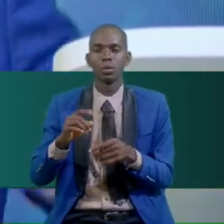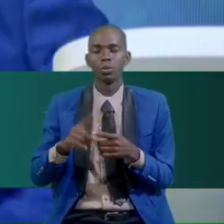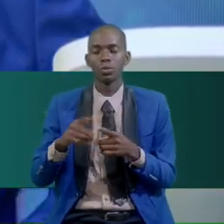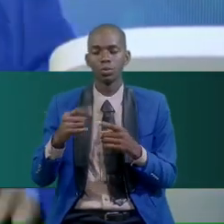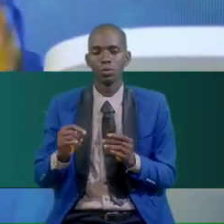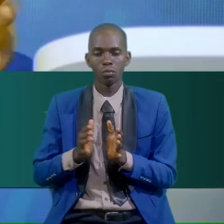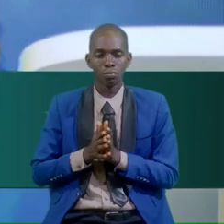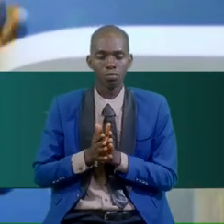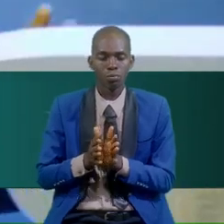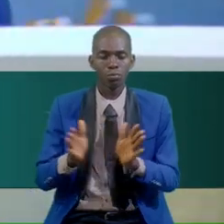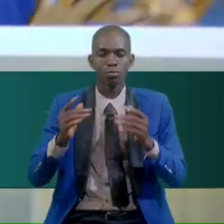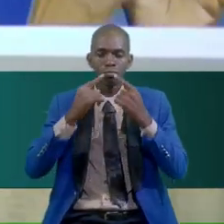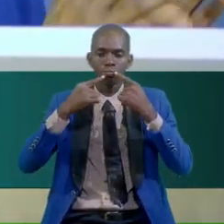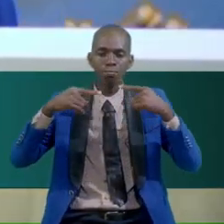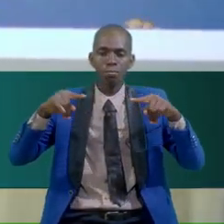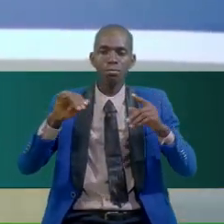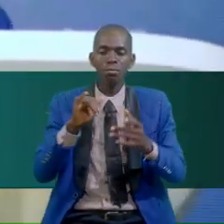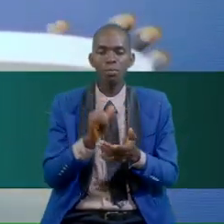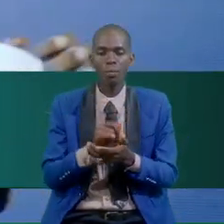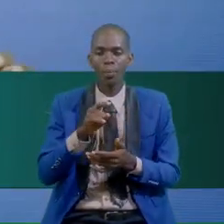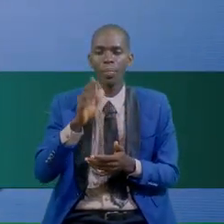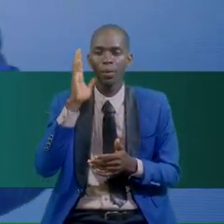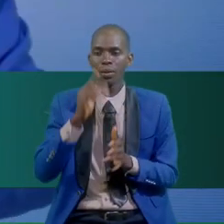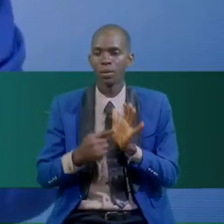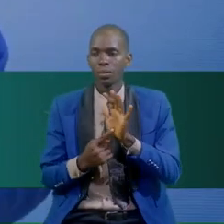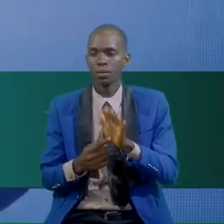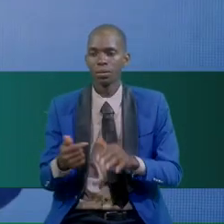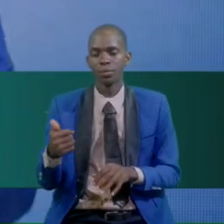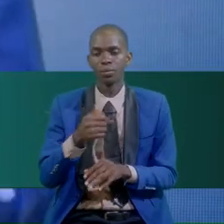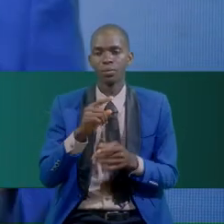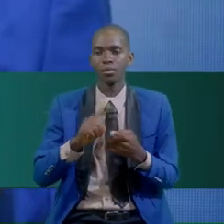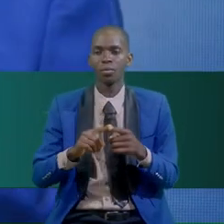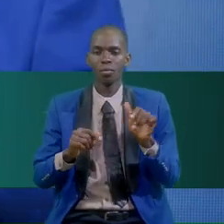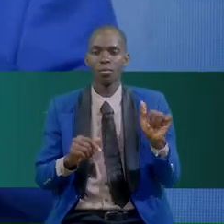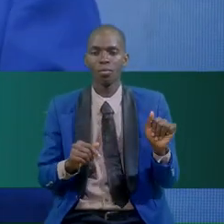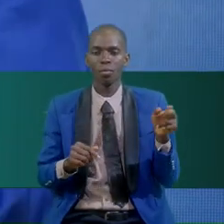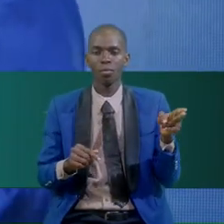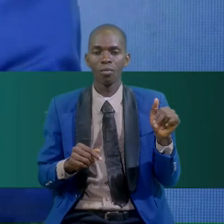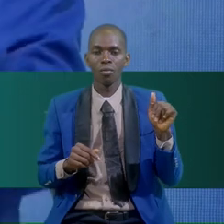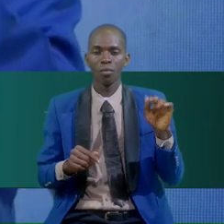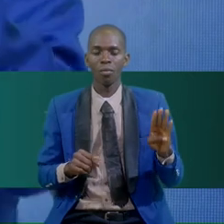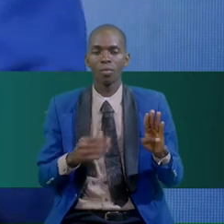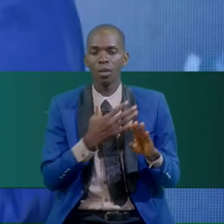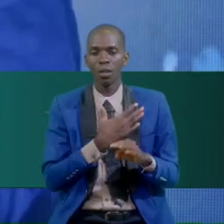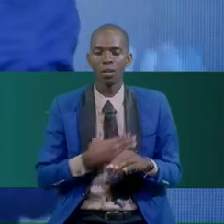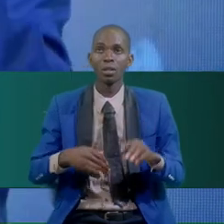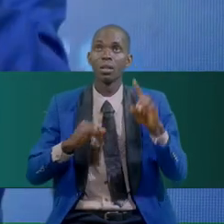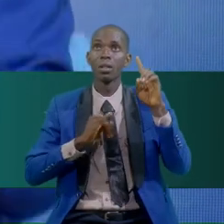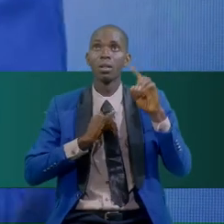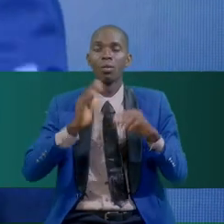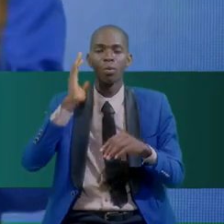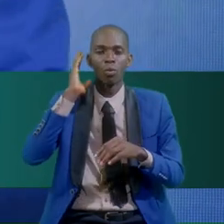proclamation that to show yourself unto Ahab, and I will